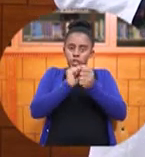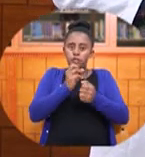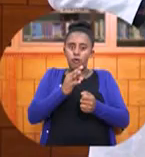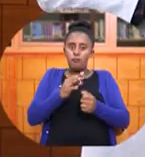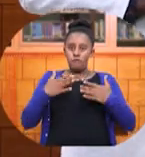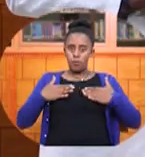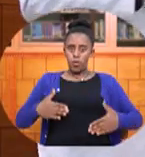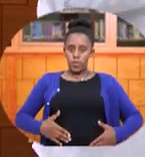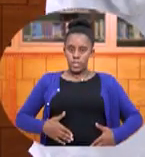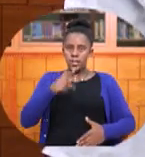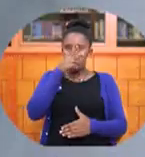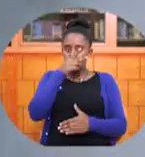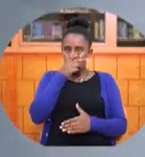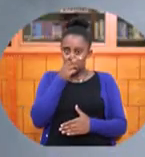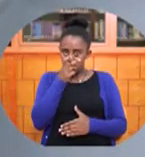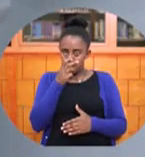in insect.